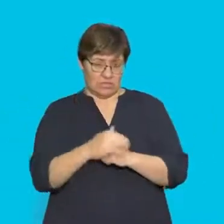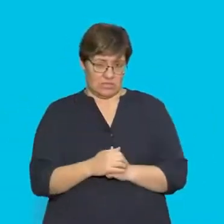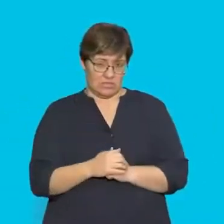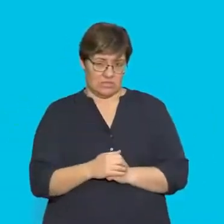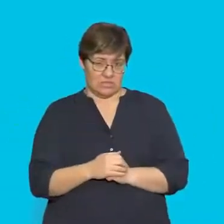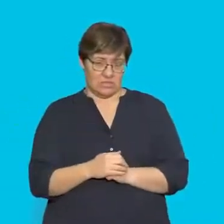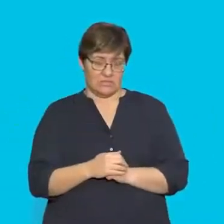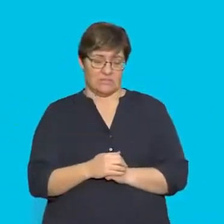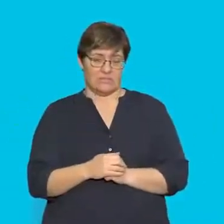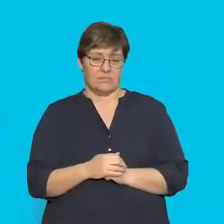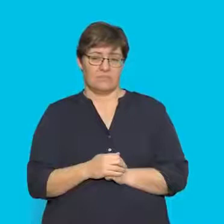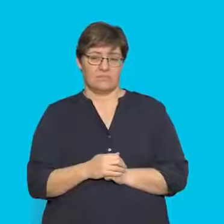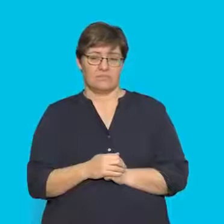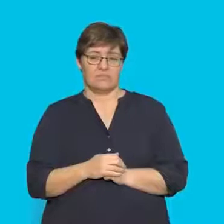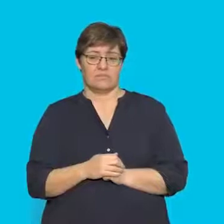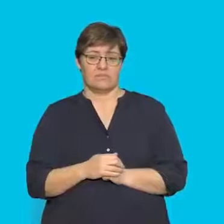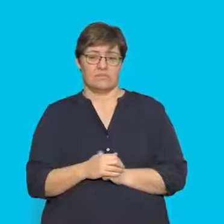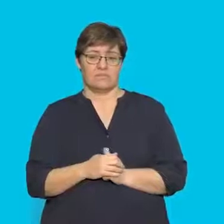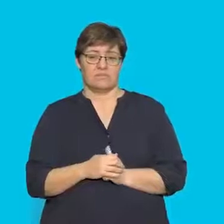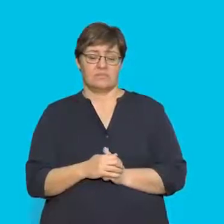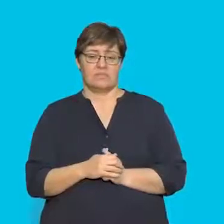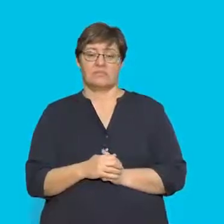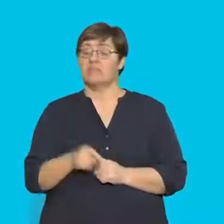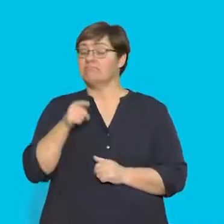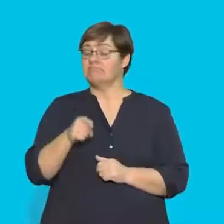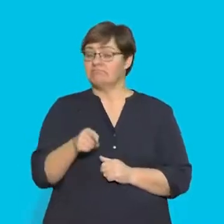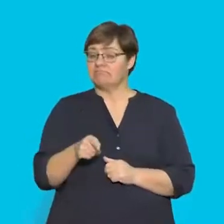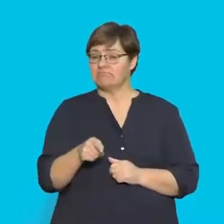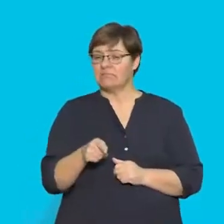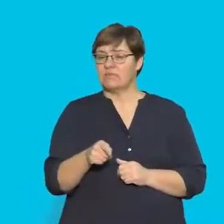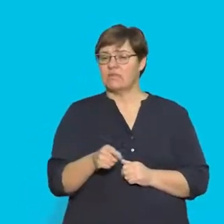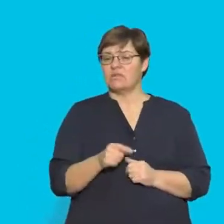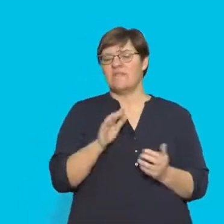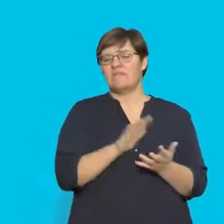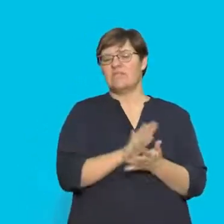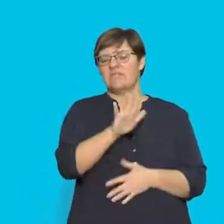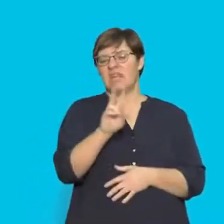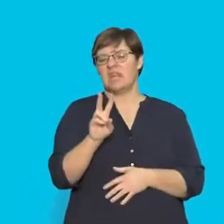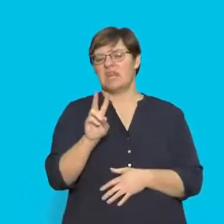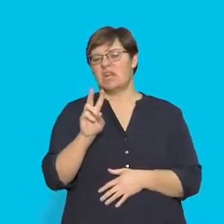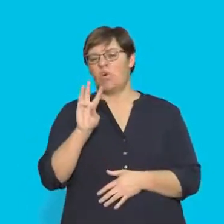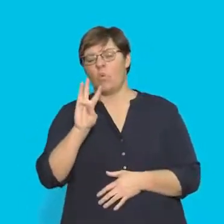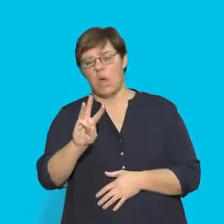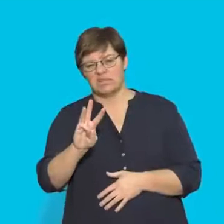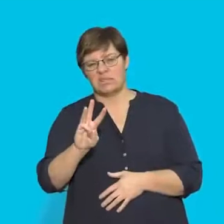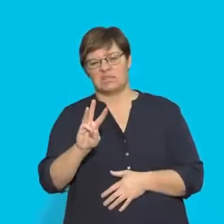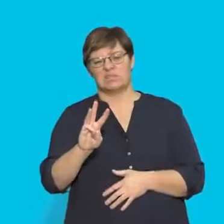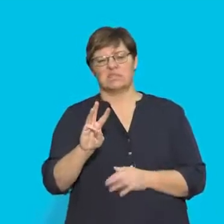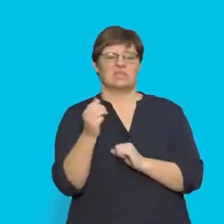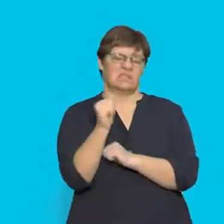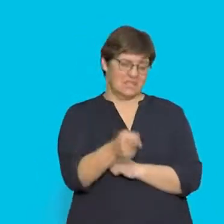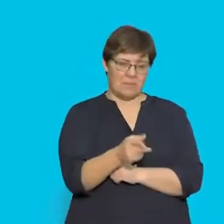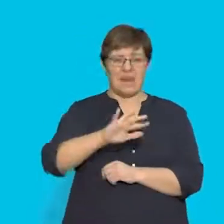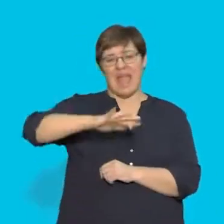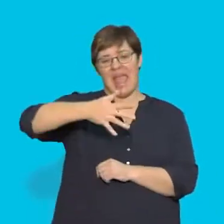the rating. So it will say to you that this is a 15-watt instrument. Well, that's the